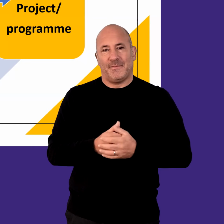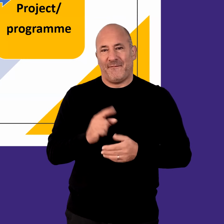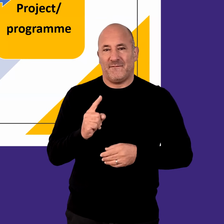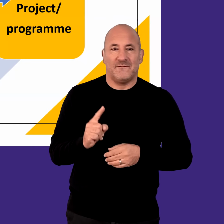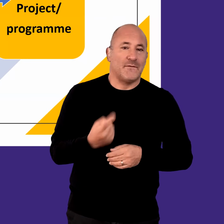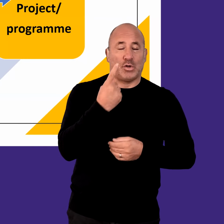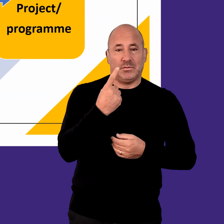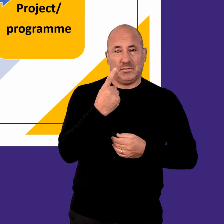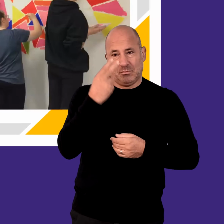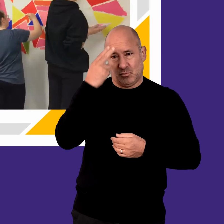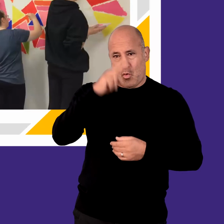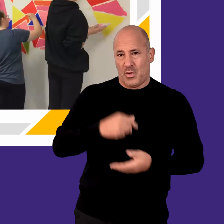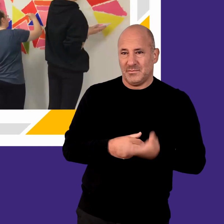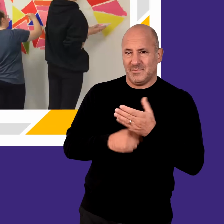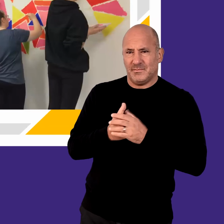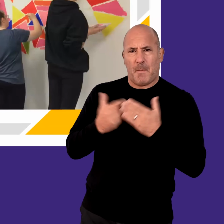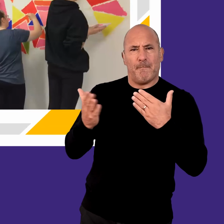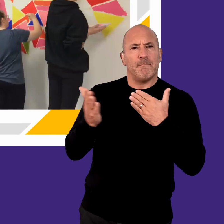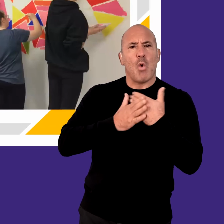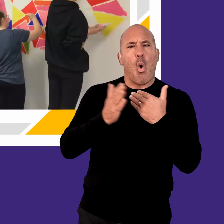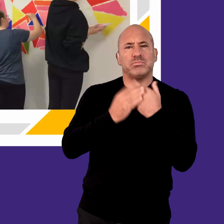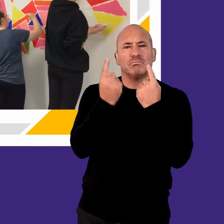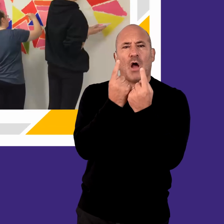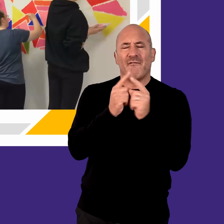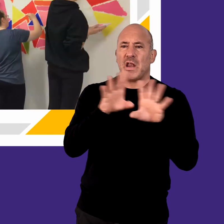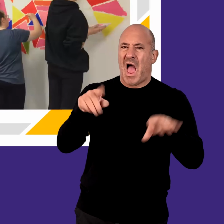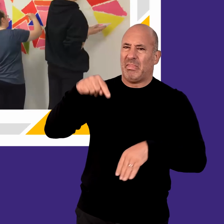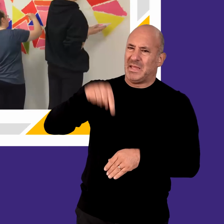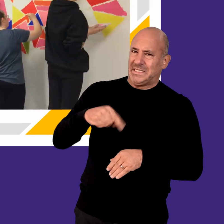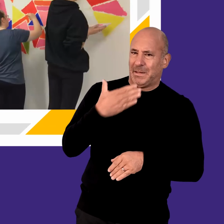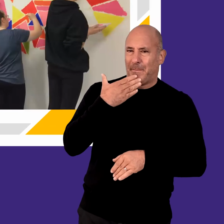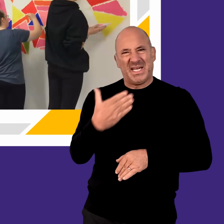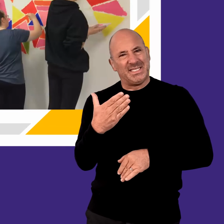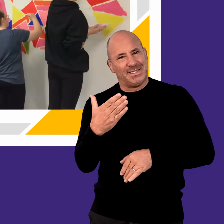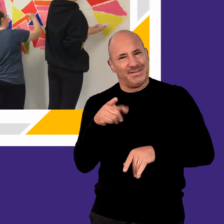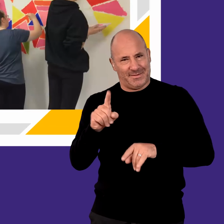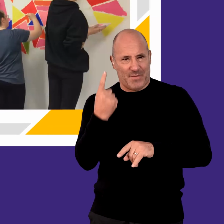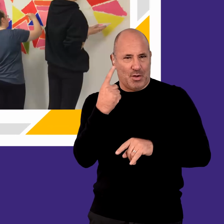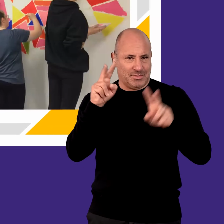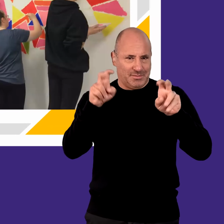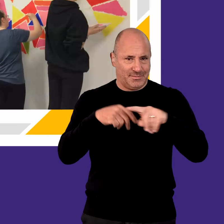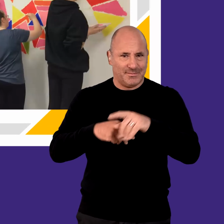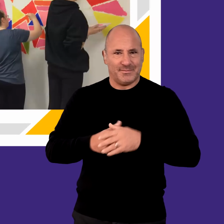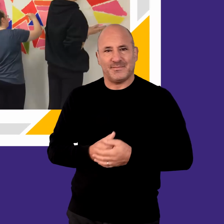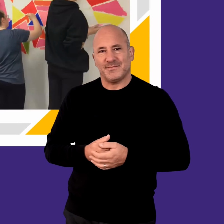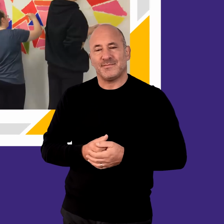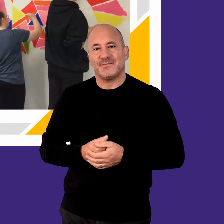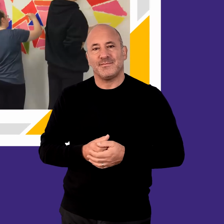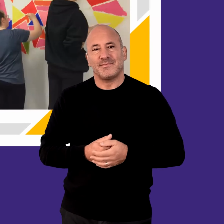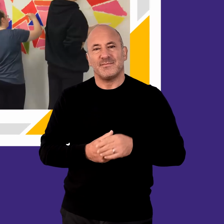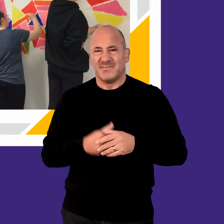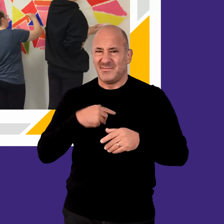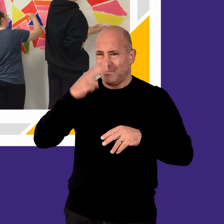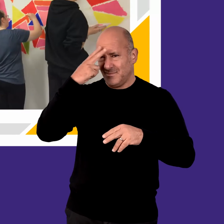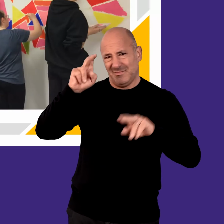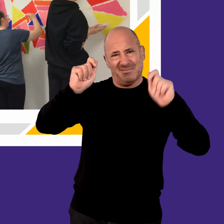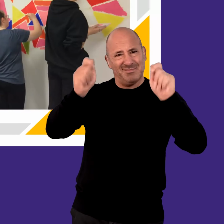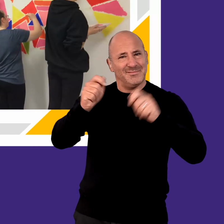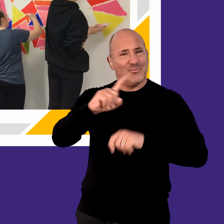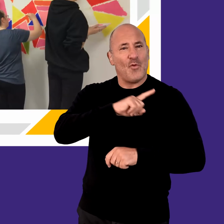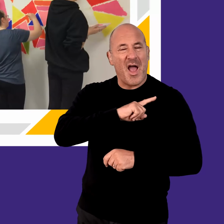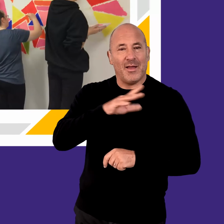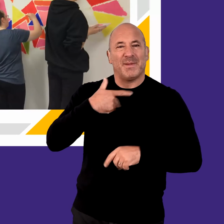developed. And the first one is called More Stuff Like This, Please. And it's so called because during a